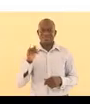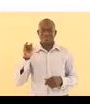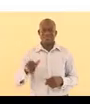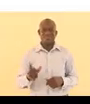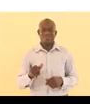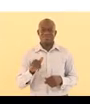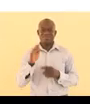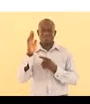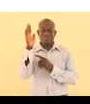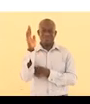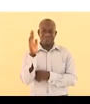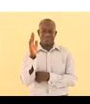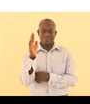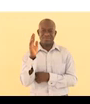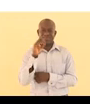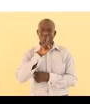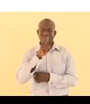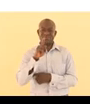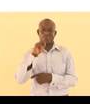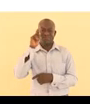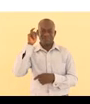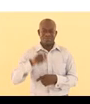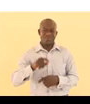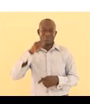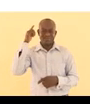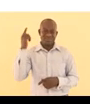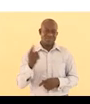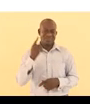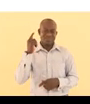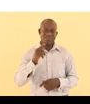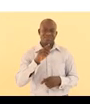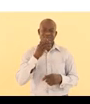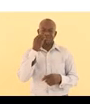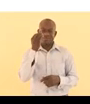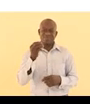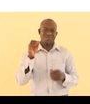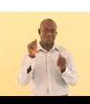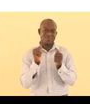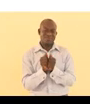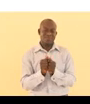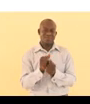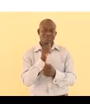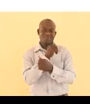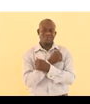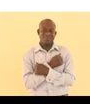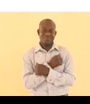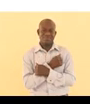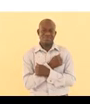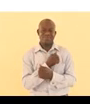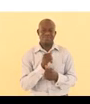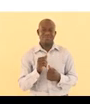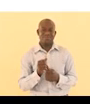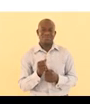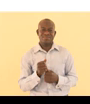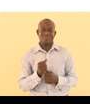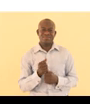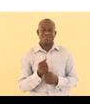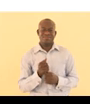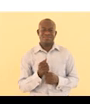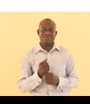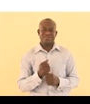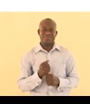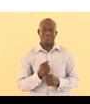Yet, God's truth must always be spoken in love. Love was the greatest motivation of Jesus Christ in his prophetic mission.